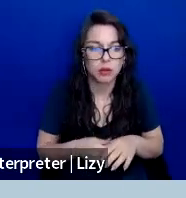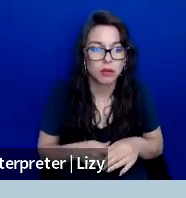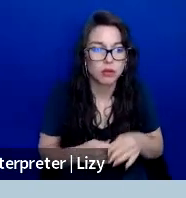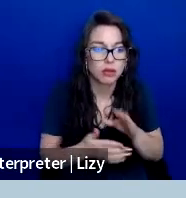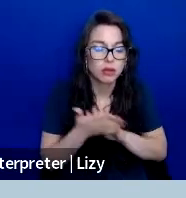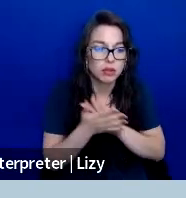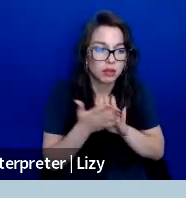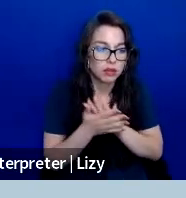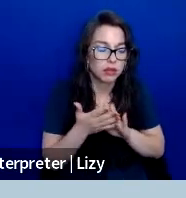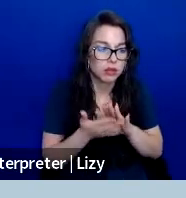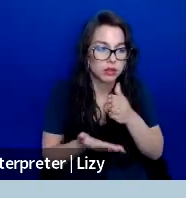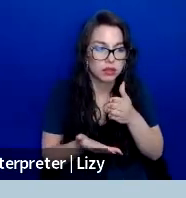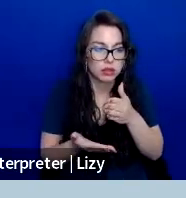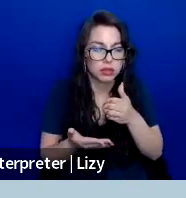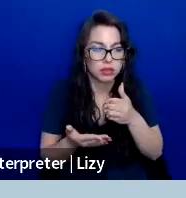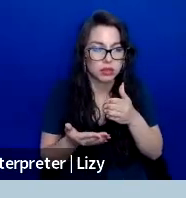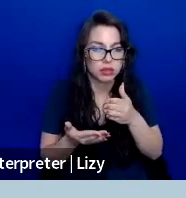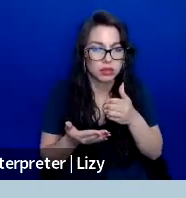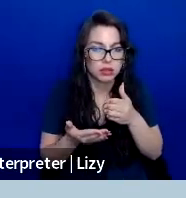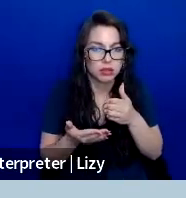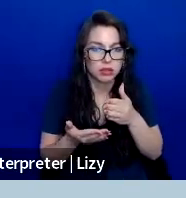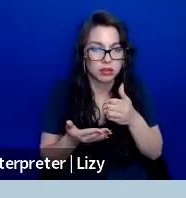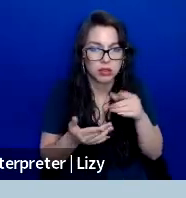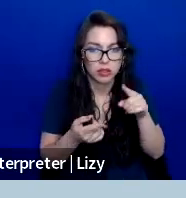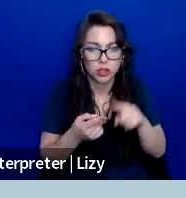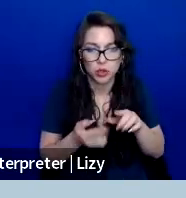school. Turn it off once you get to school.